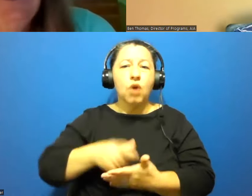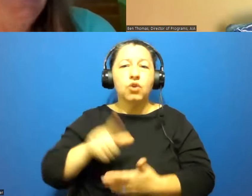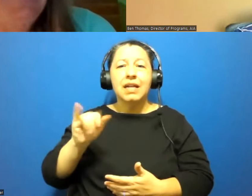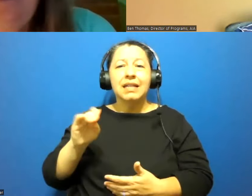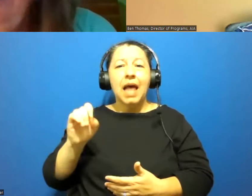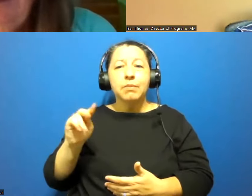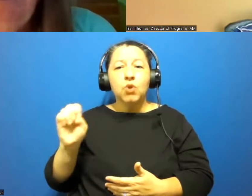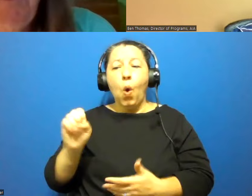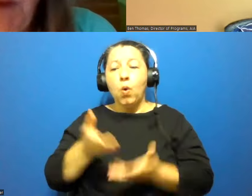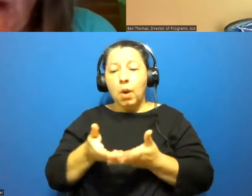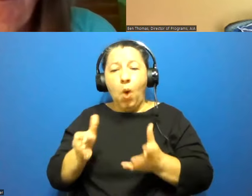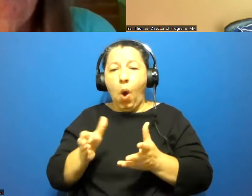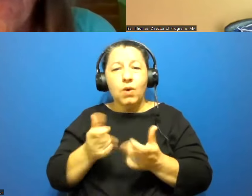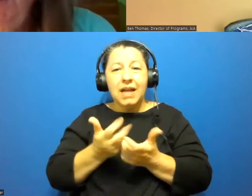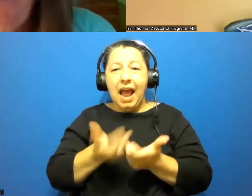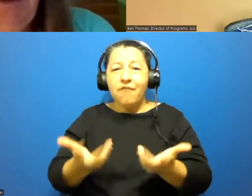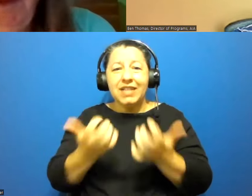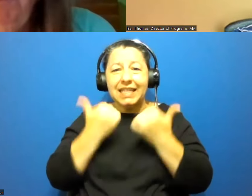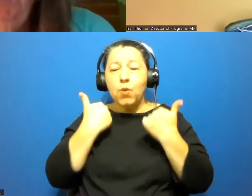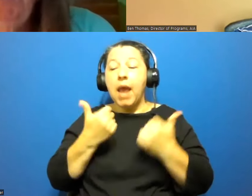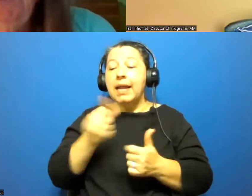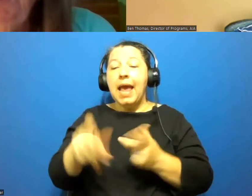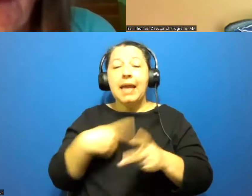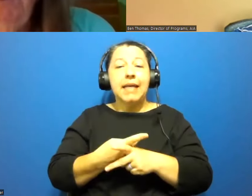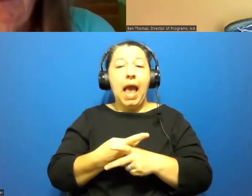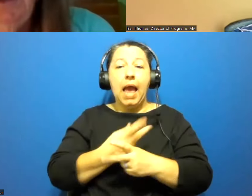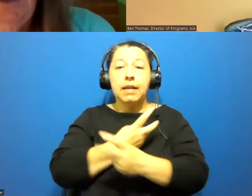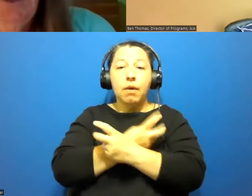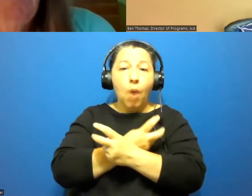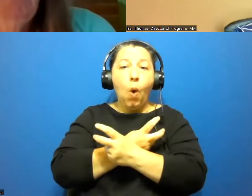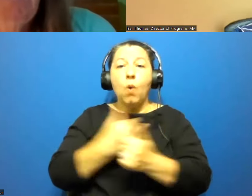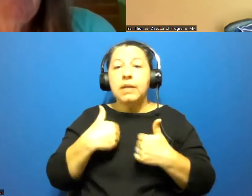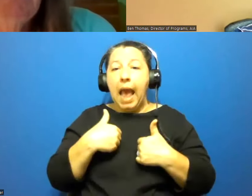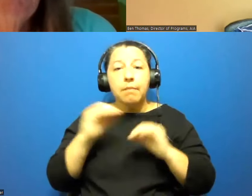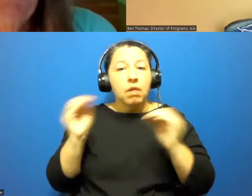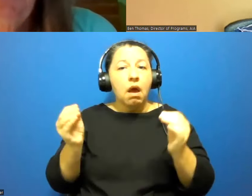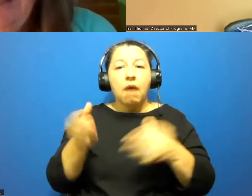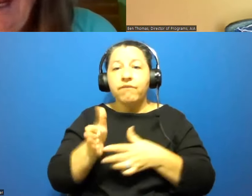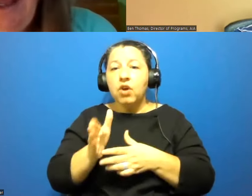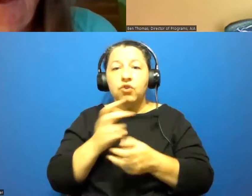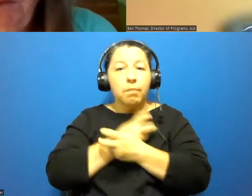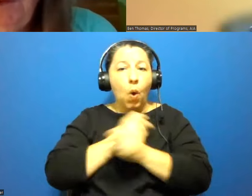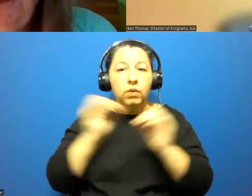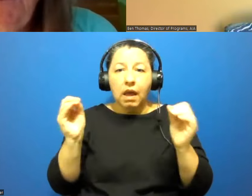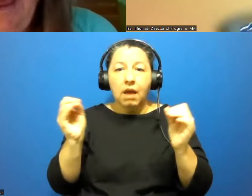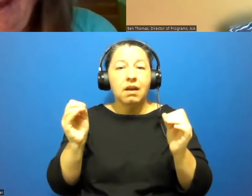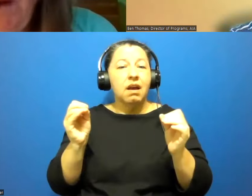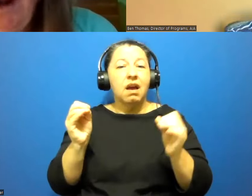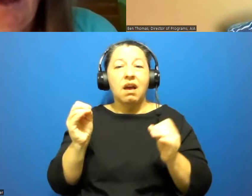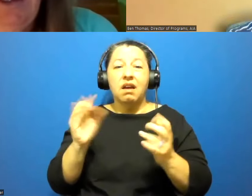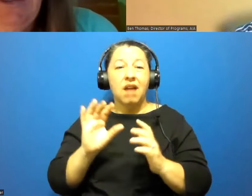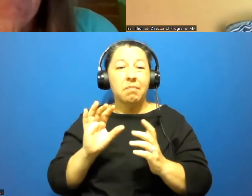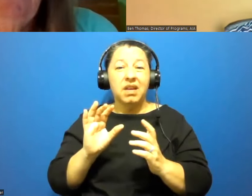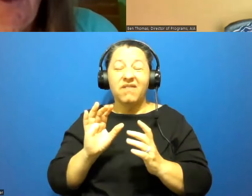away, and any kind of bone. So no animal bone or fish bone, very little has been preserved